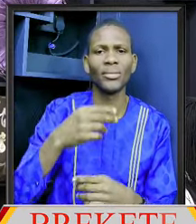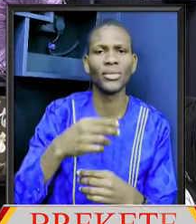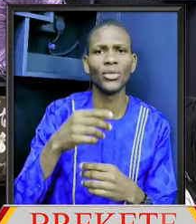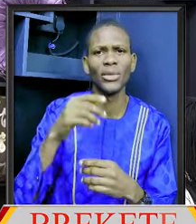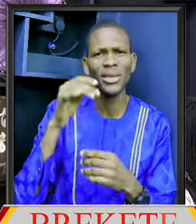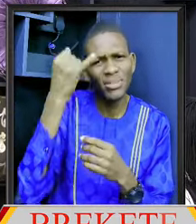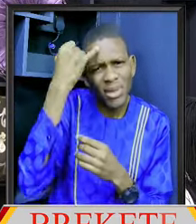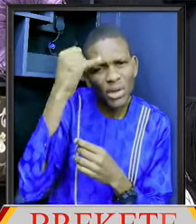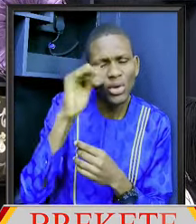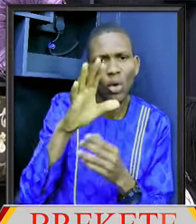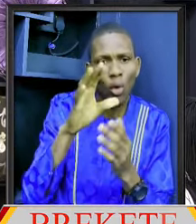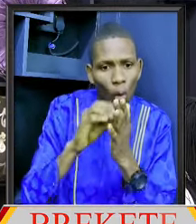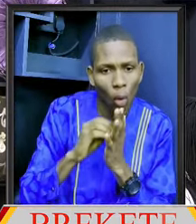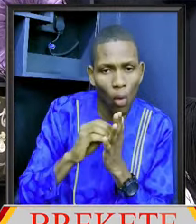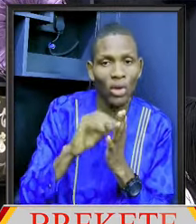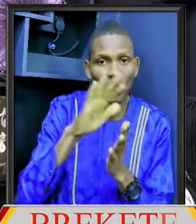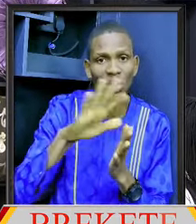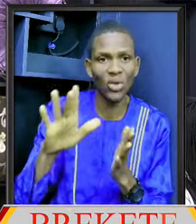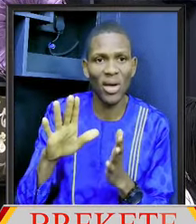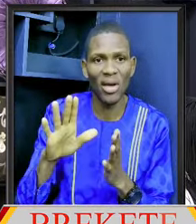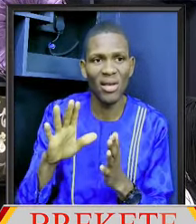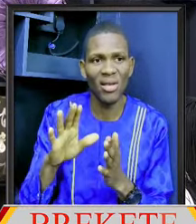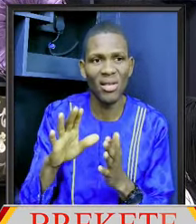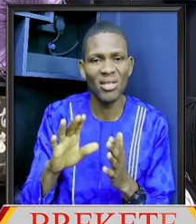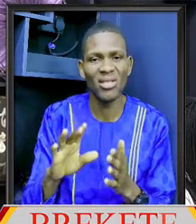Imagine your own children daring you.